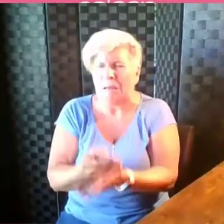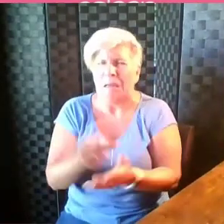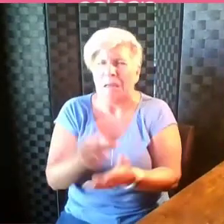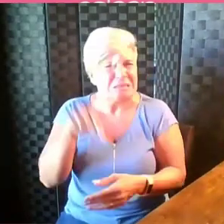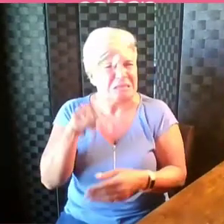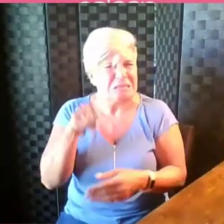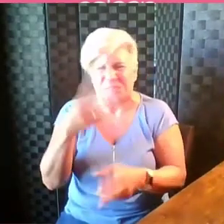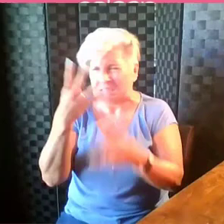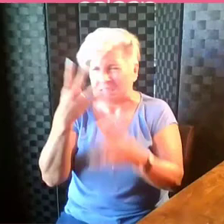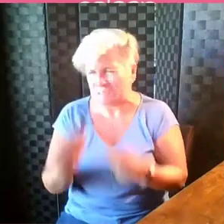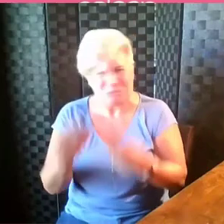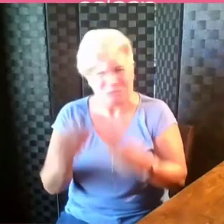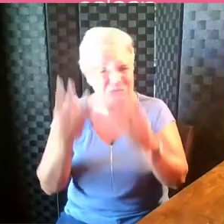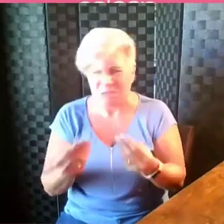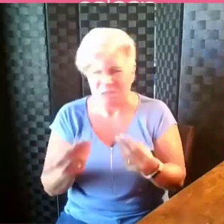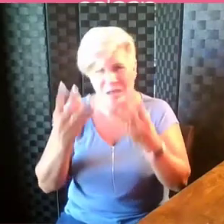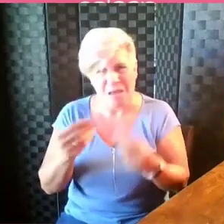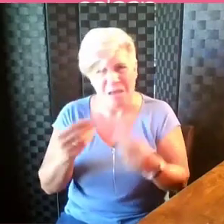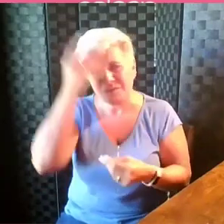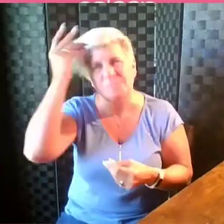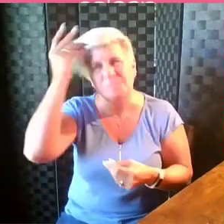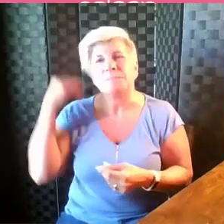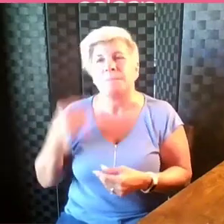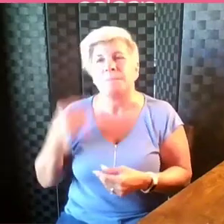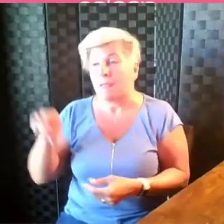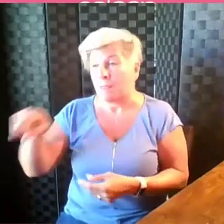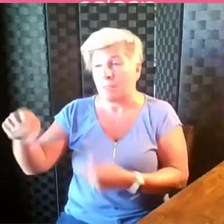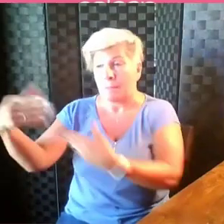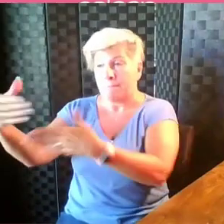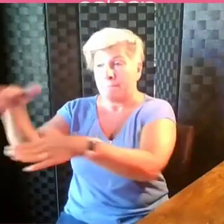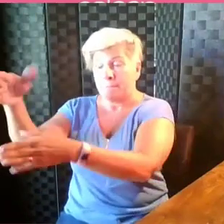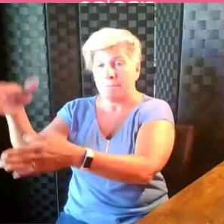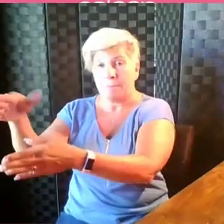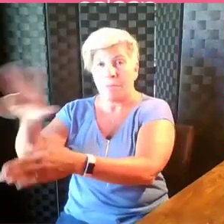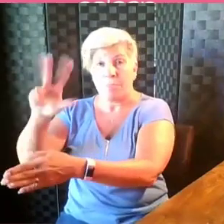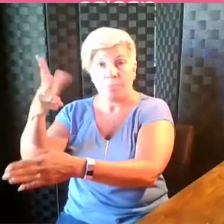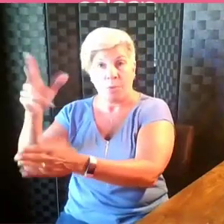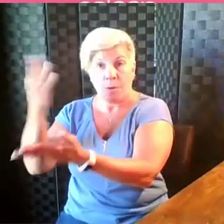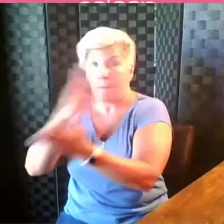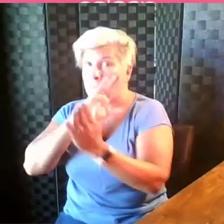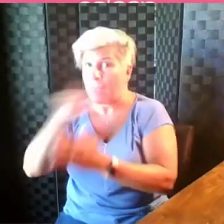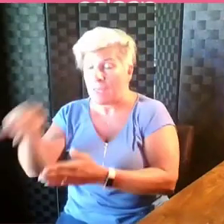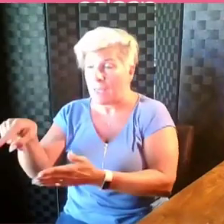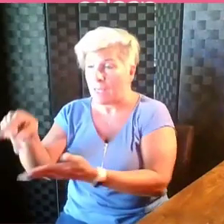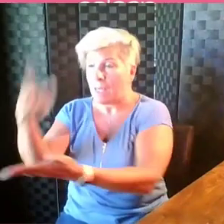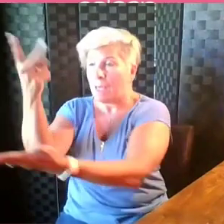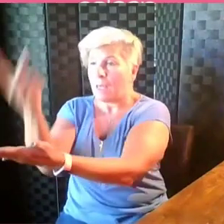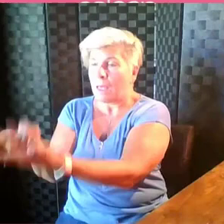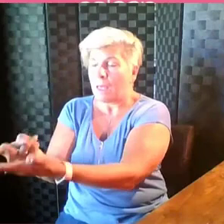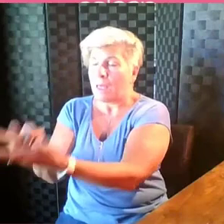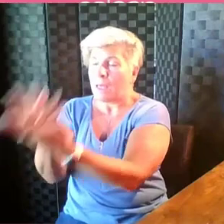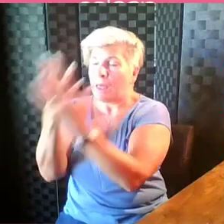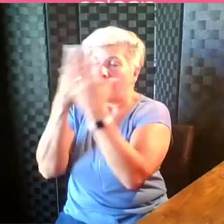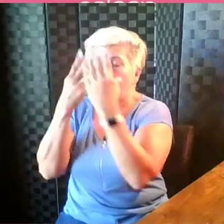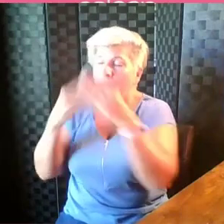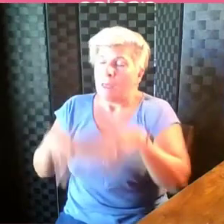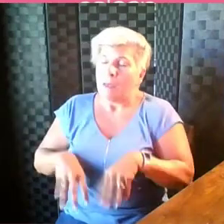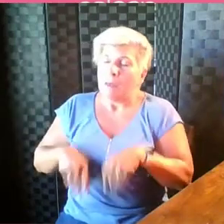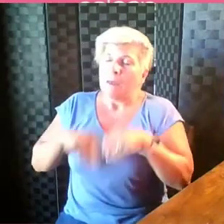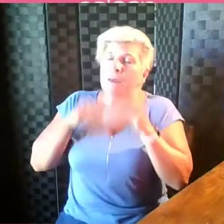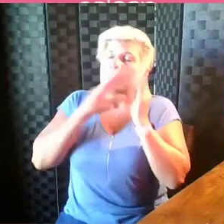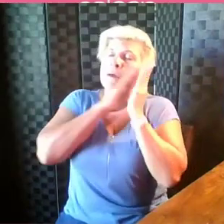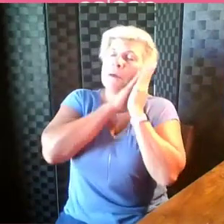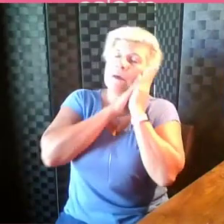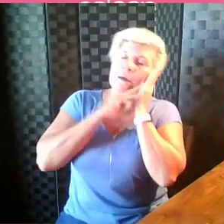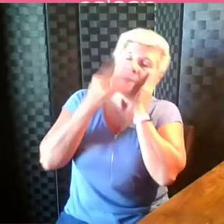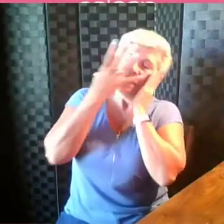whined. Then she lay down in the third bed and fell asleep. As she was sleeping, the three bears came home from